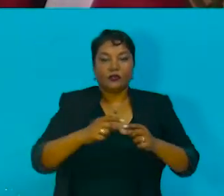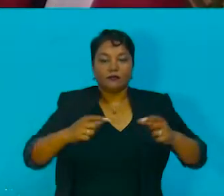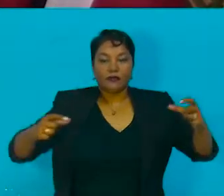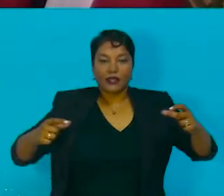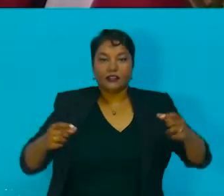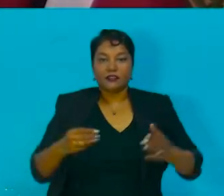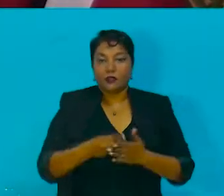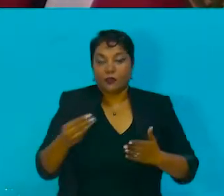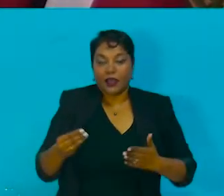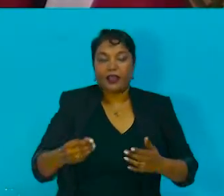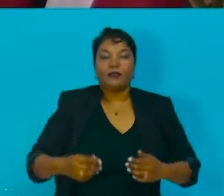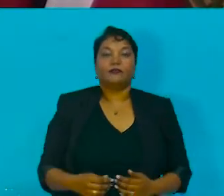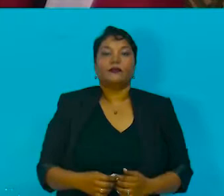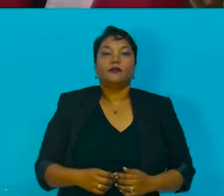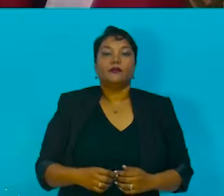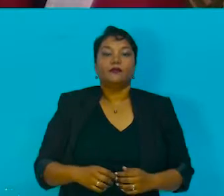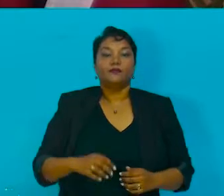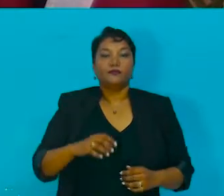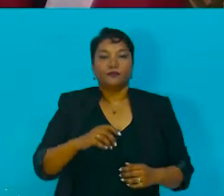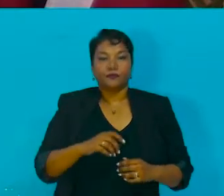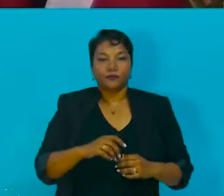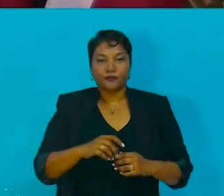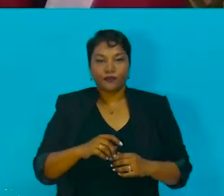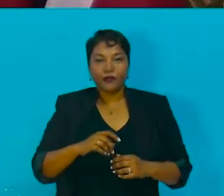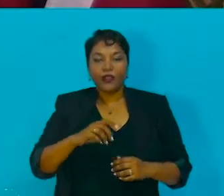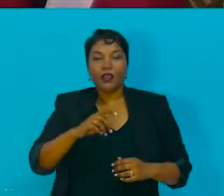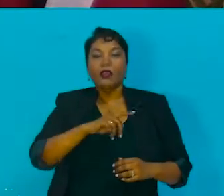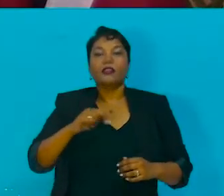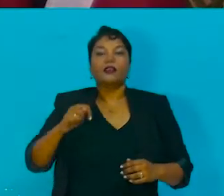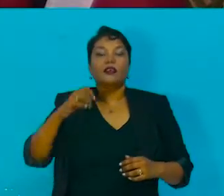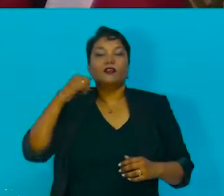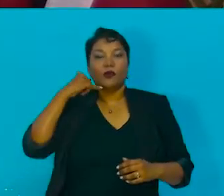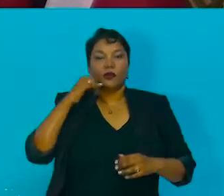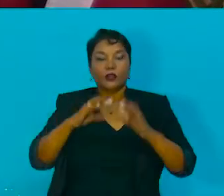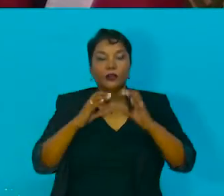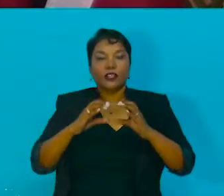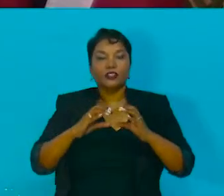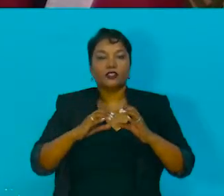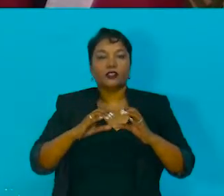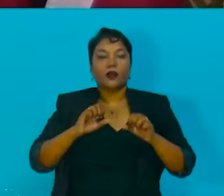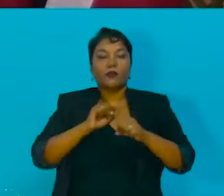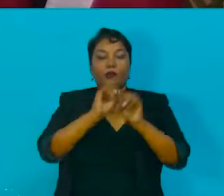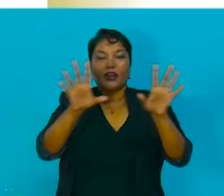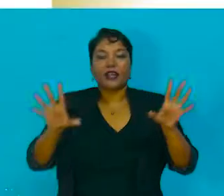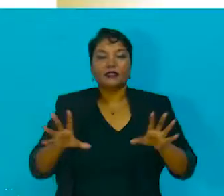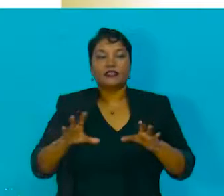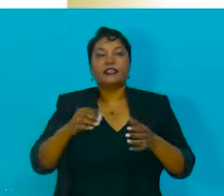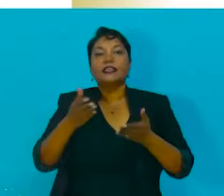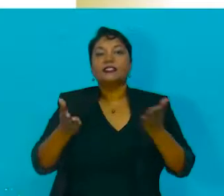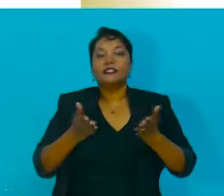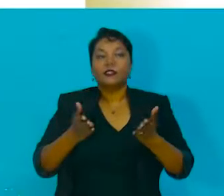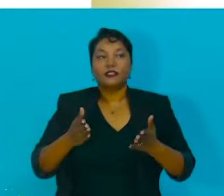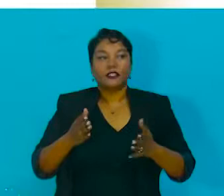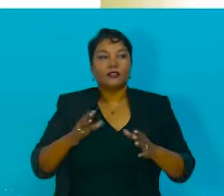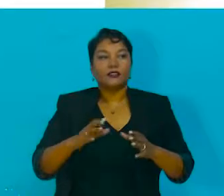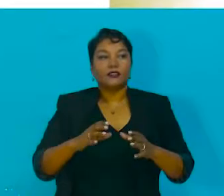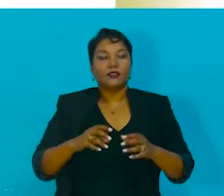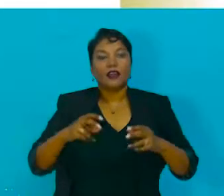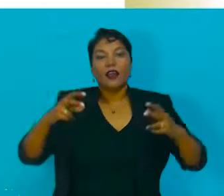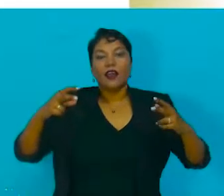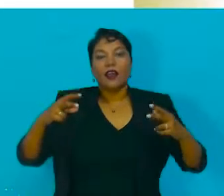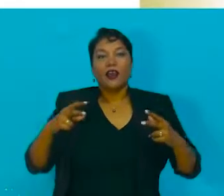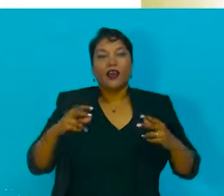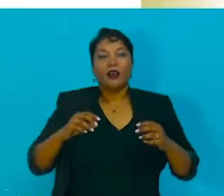of telecommunications and broadcasting services will be influenced by a number of factors. The price of power from